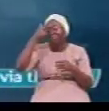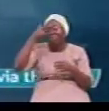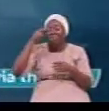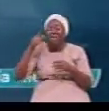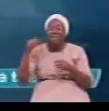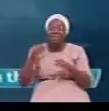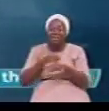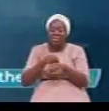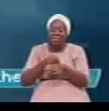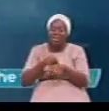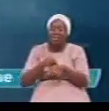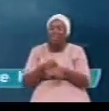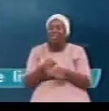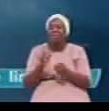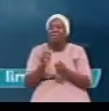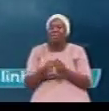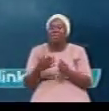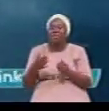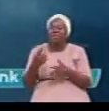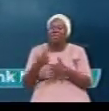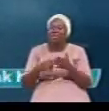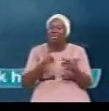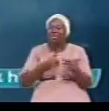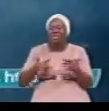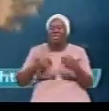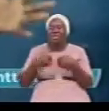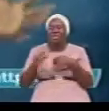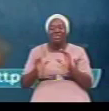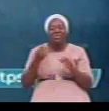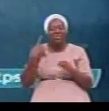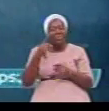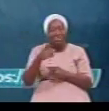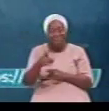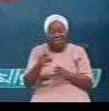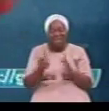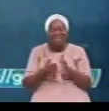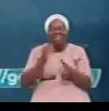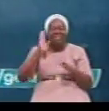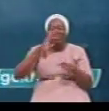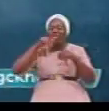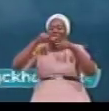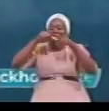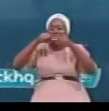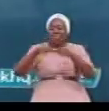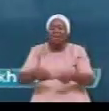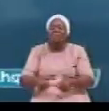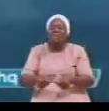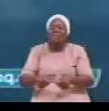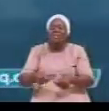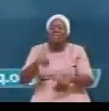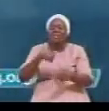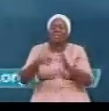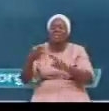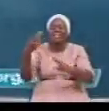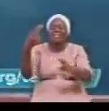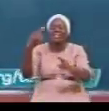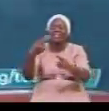don't... What the Lord has done for me, it shall be permanent in Jesus'